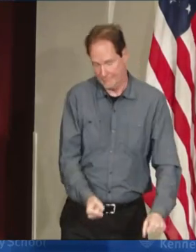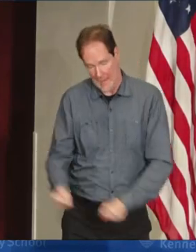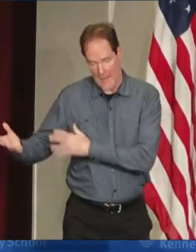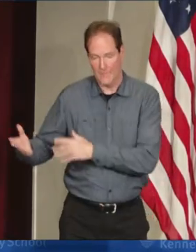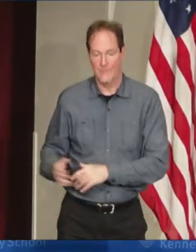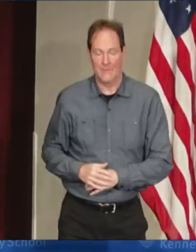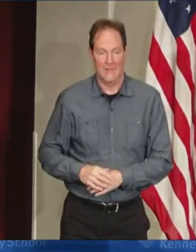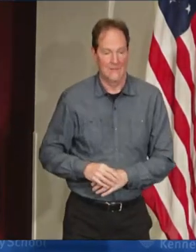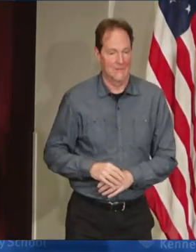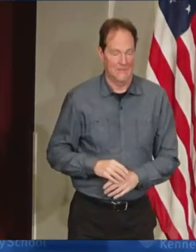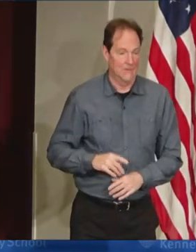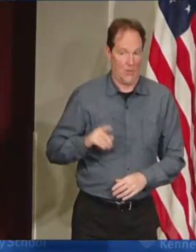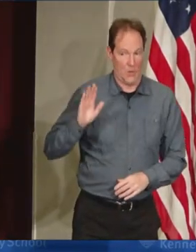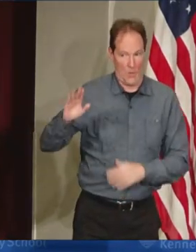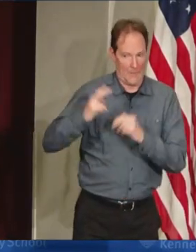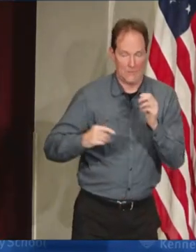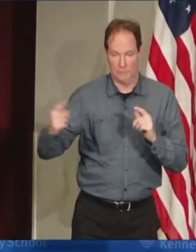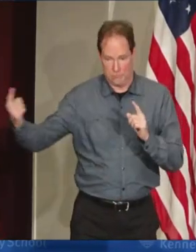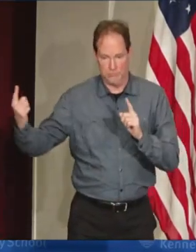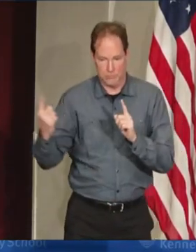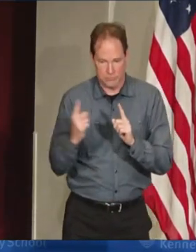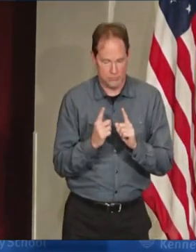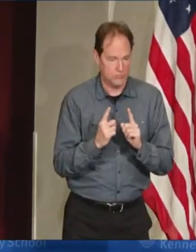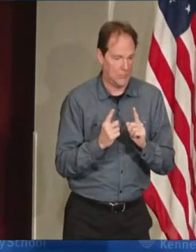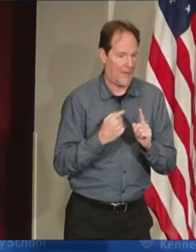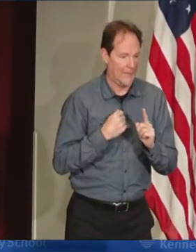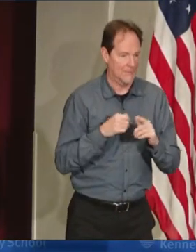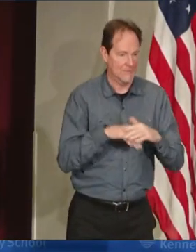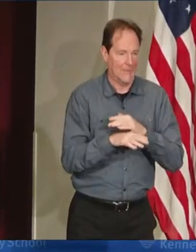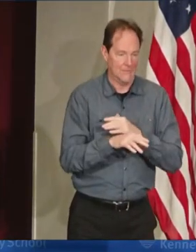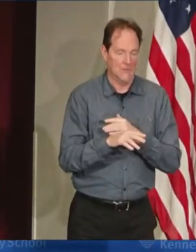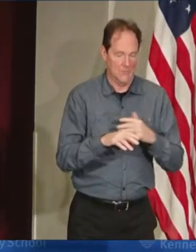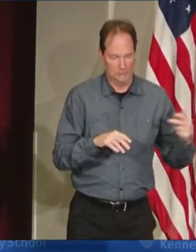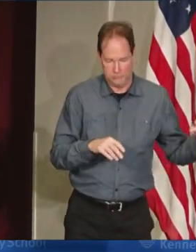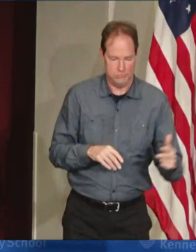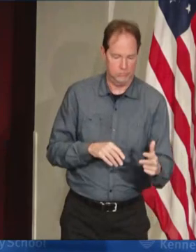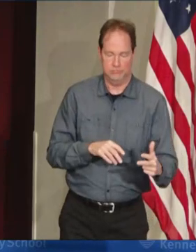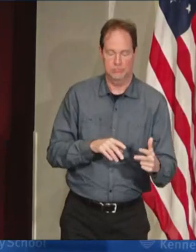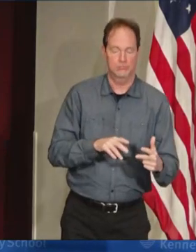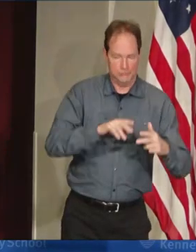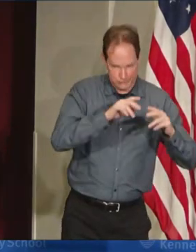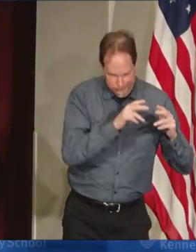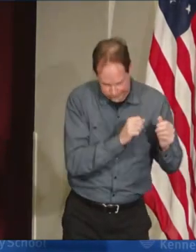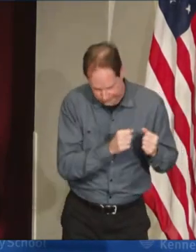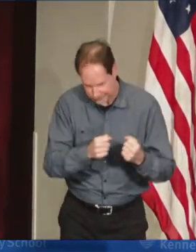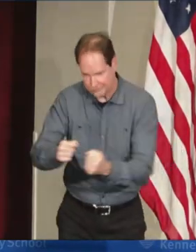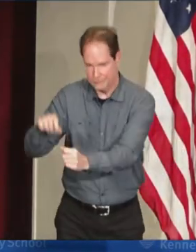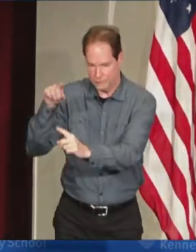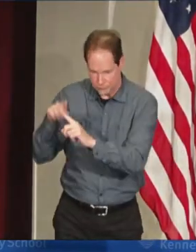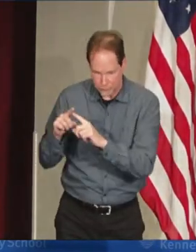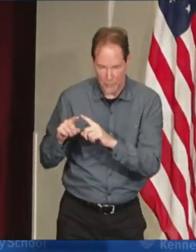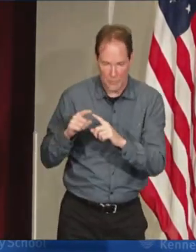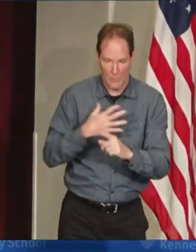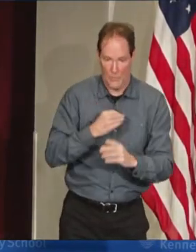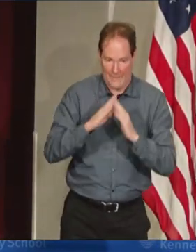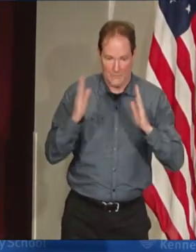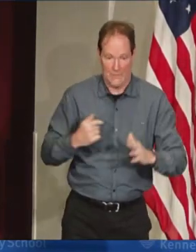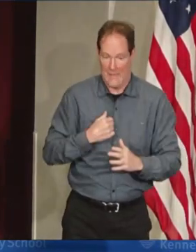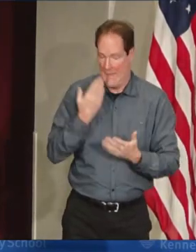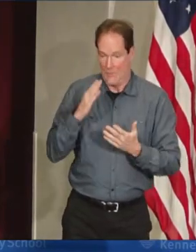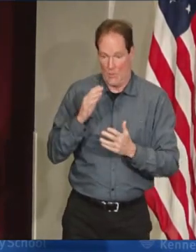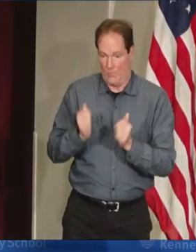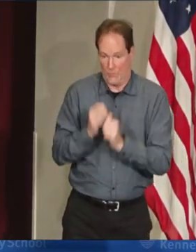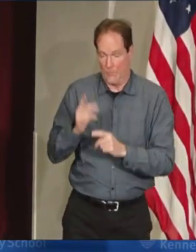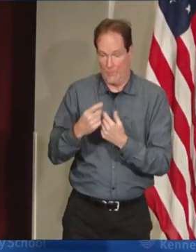she came out of her building. I was able to get the accessible vehicle. We went over to the White House. I didn't know most of the people